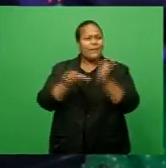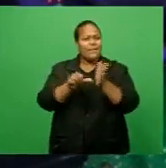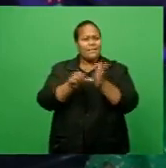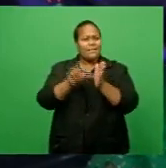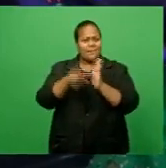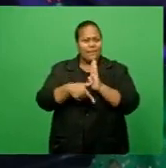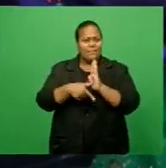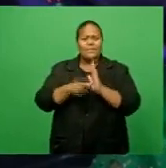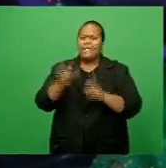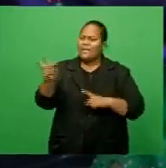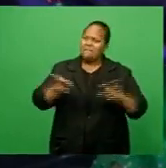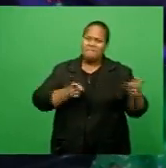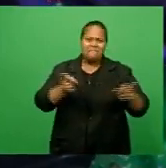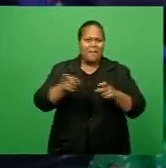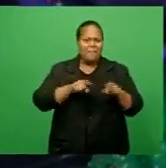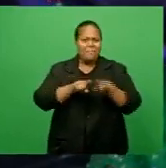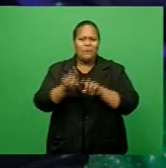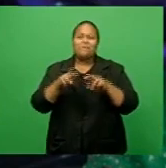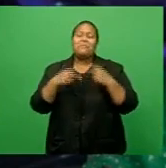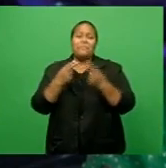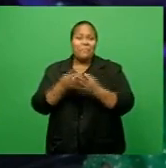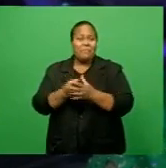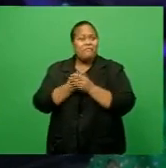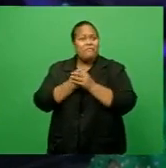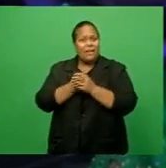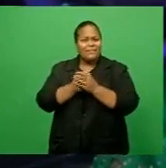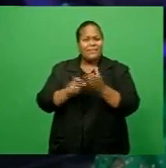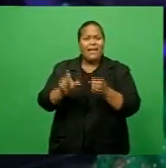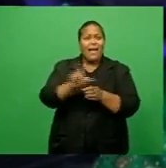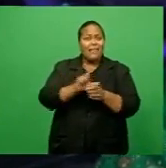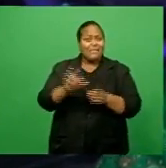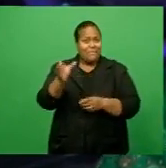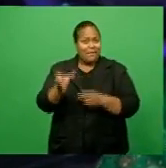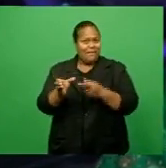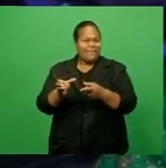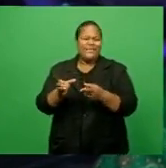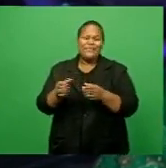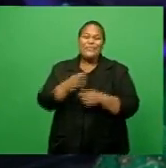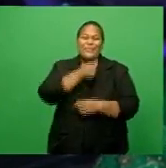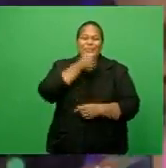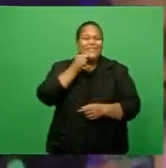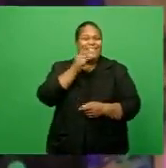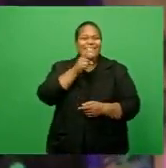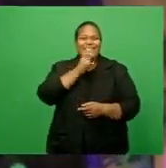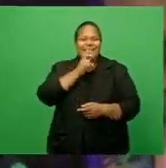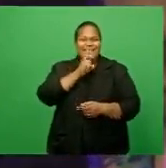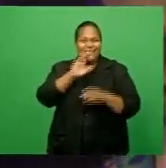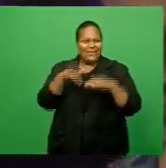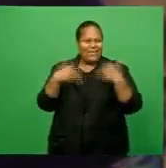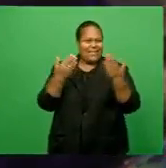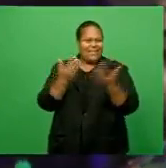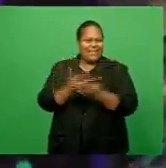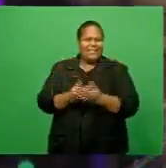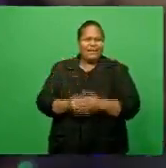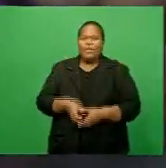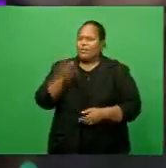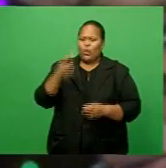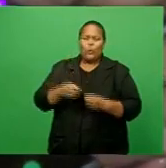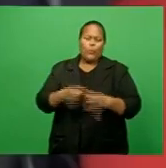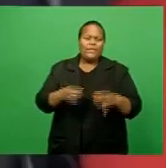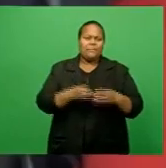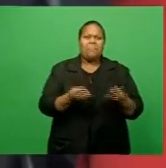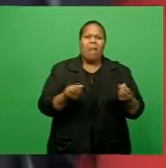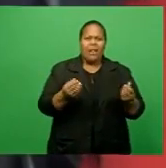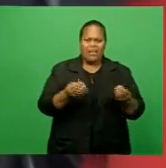invite most of my family, friends and customers for sweets and dinner. Like, instead of wasting money on